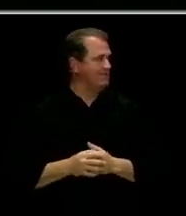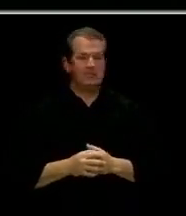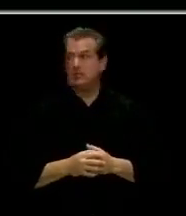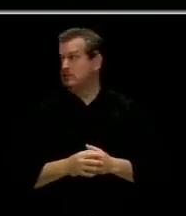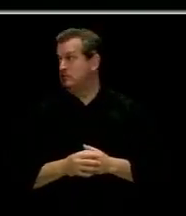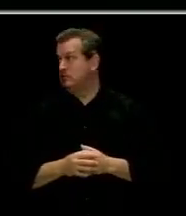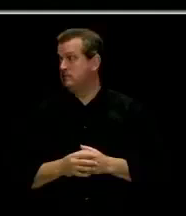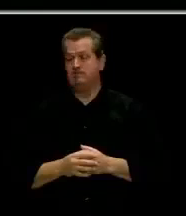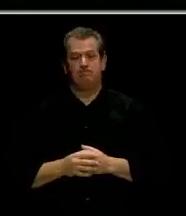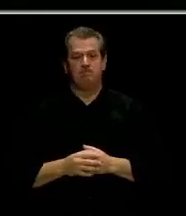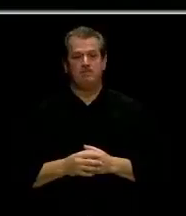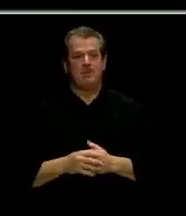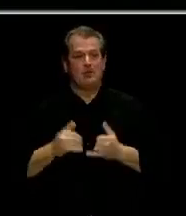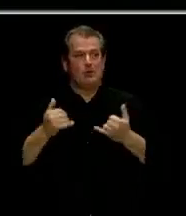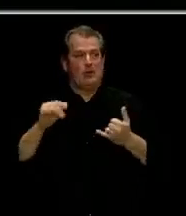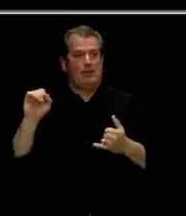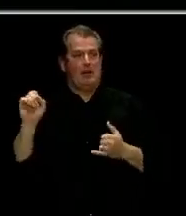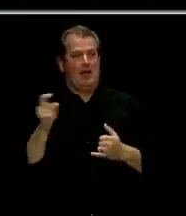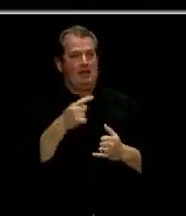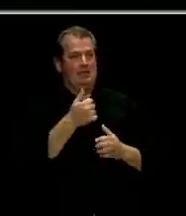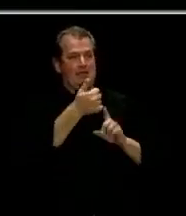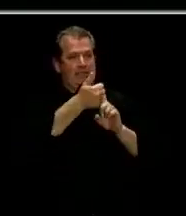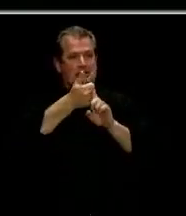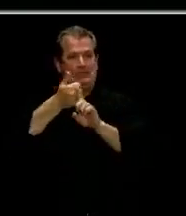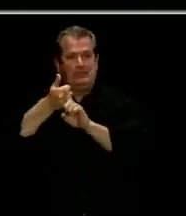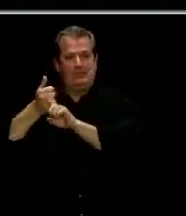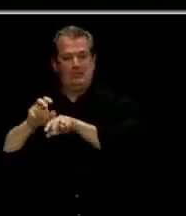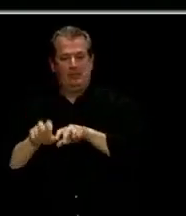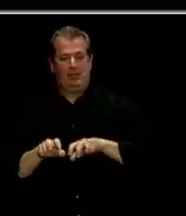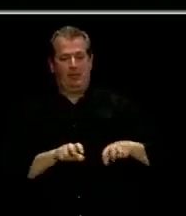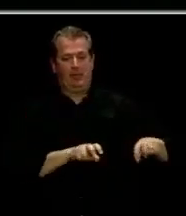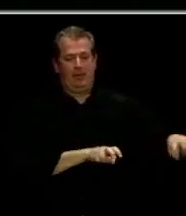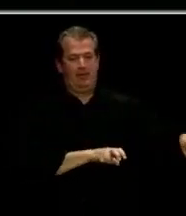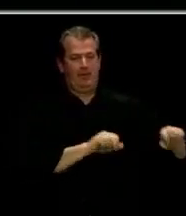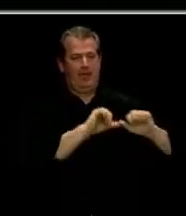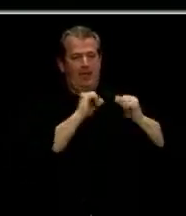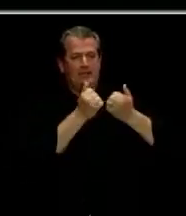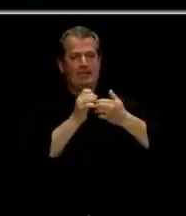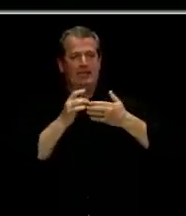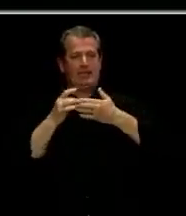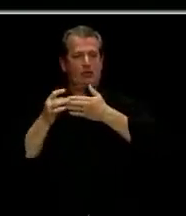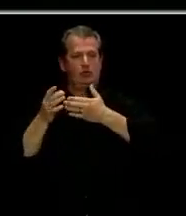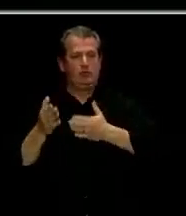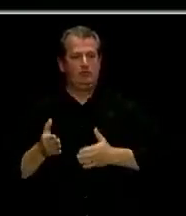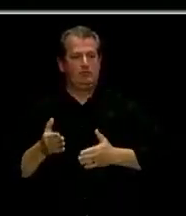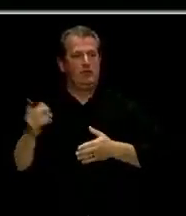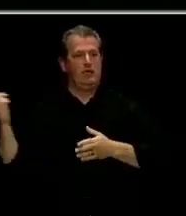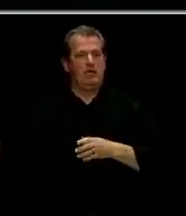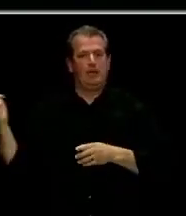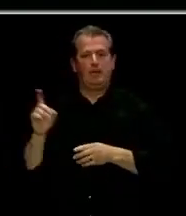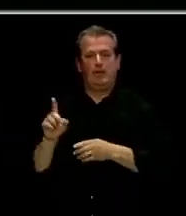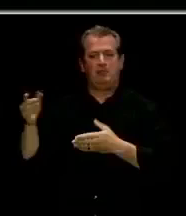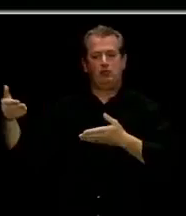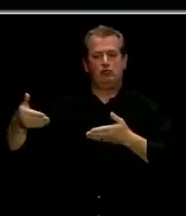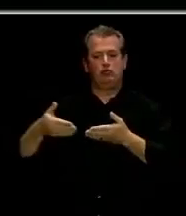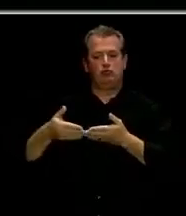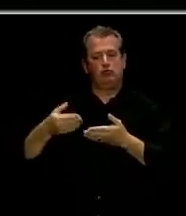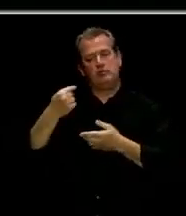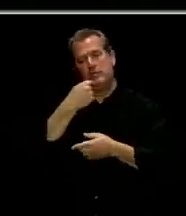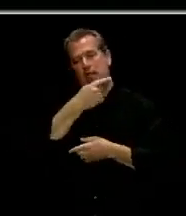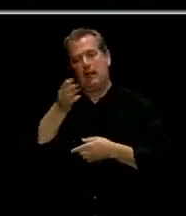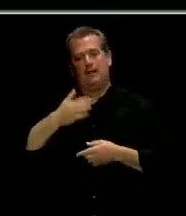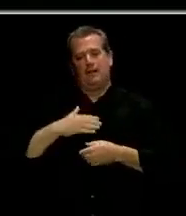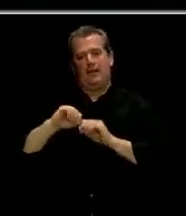Okay, now I'm going to ask each of the state agency leadership to come up and introduce themselves, tell them a little bit about their